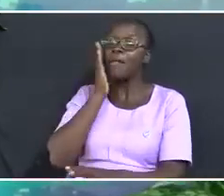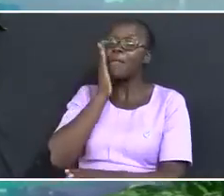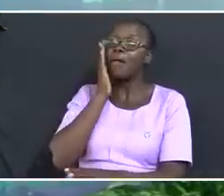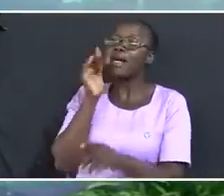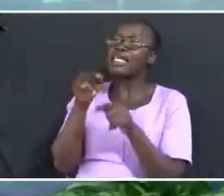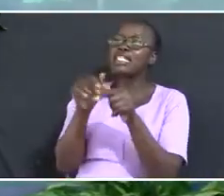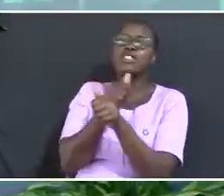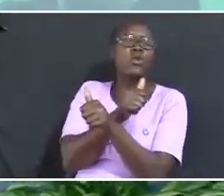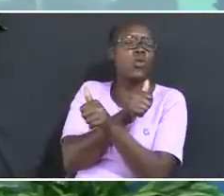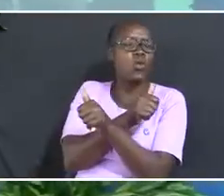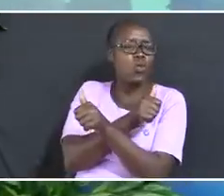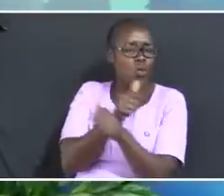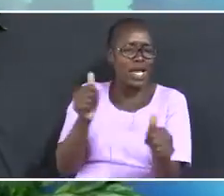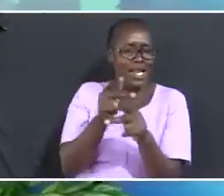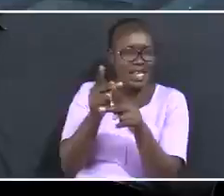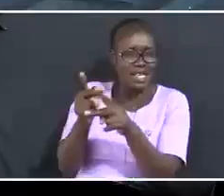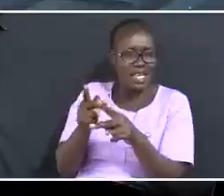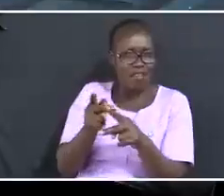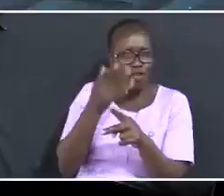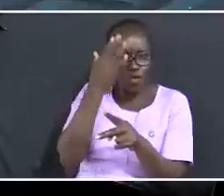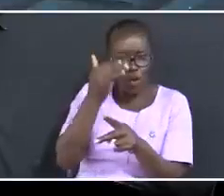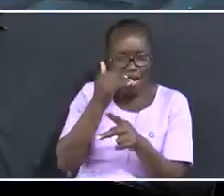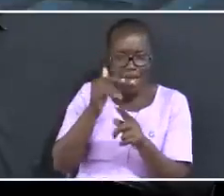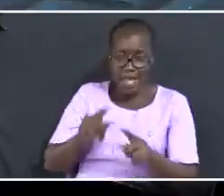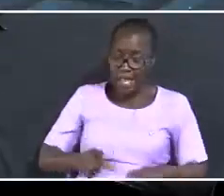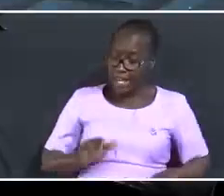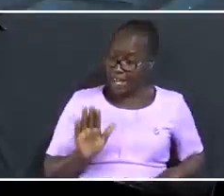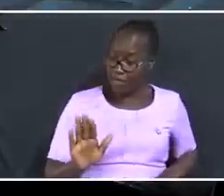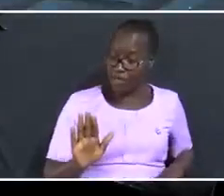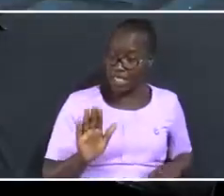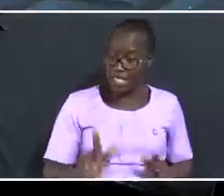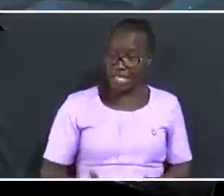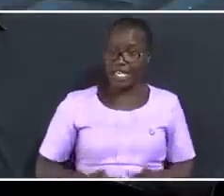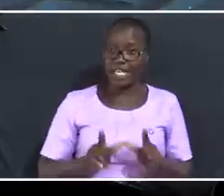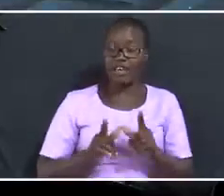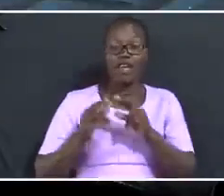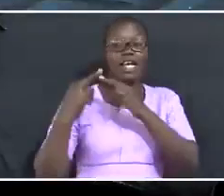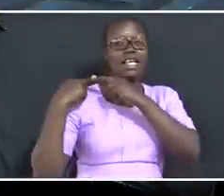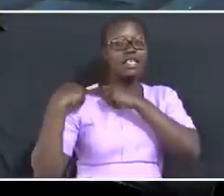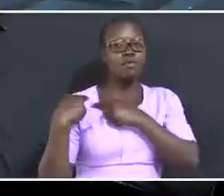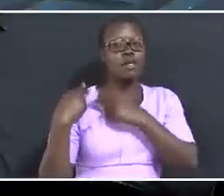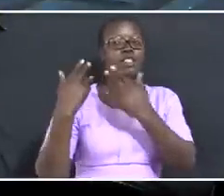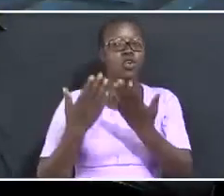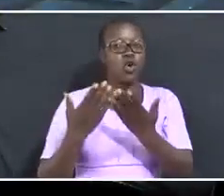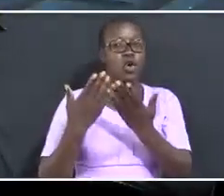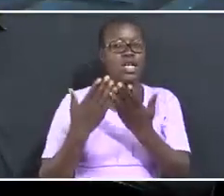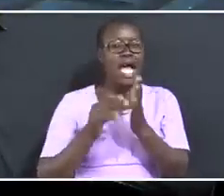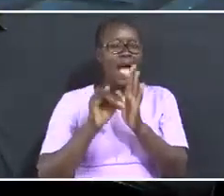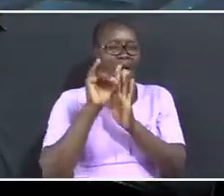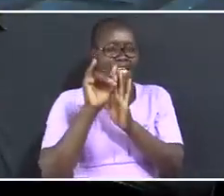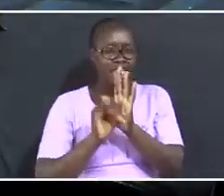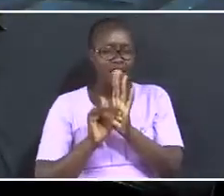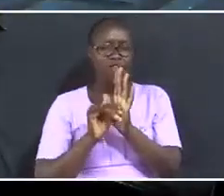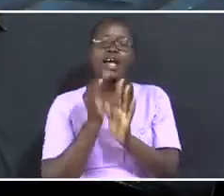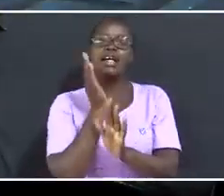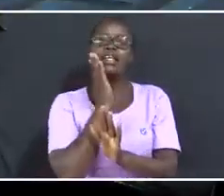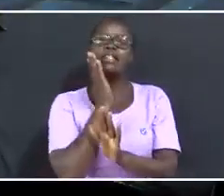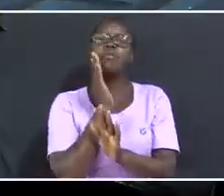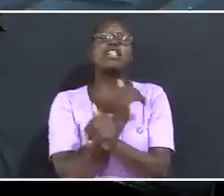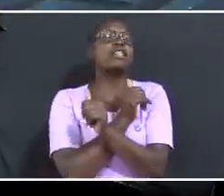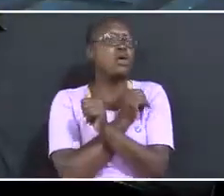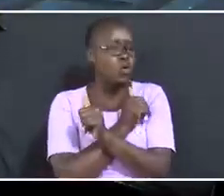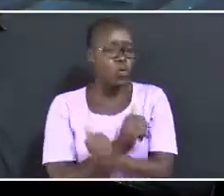because our life, our existence depends on identifying the mother. If it makes